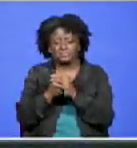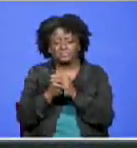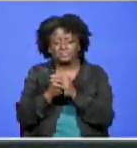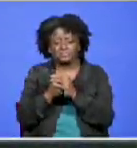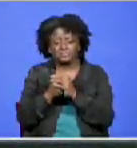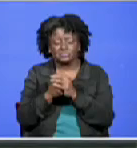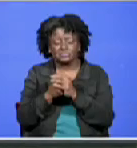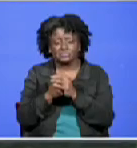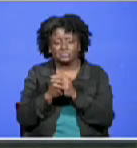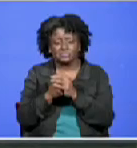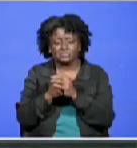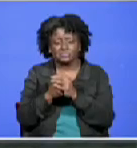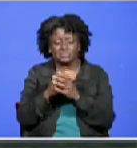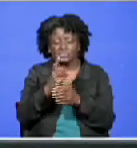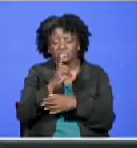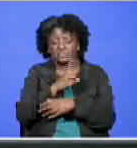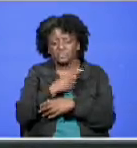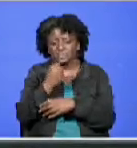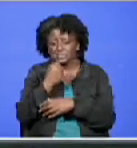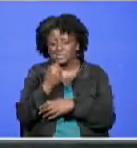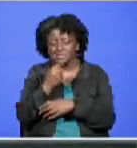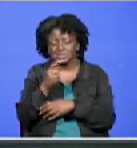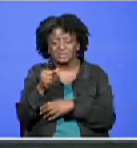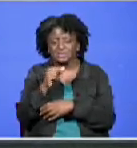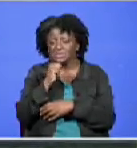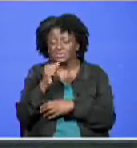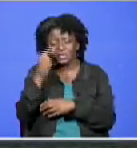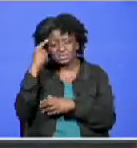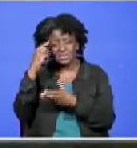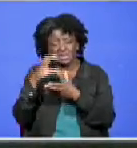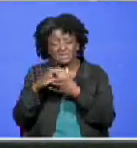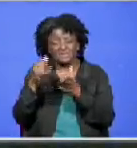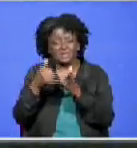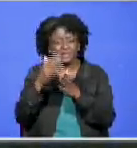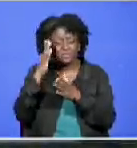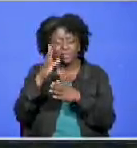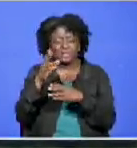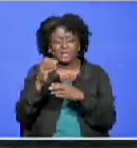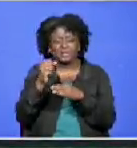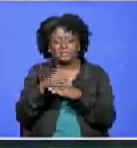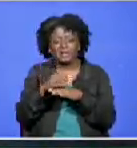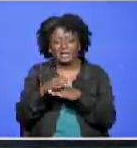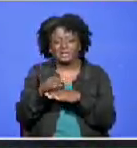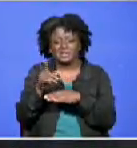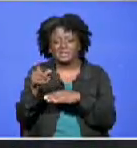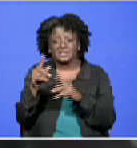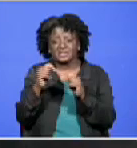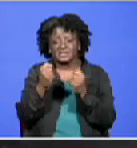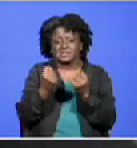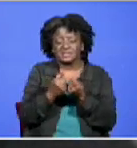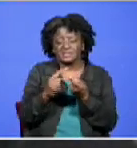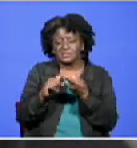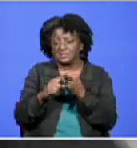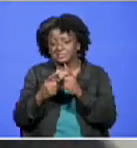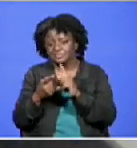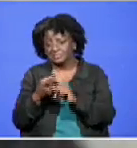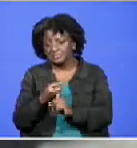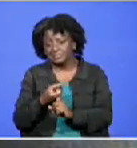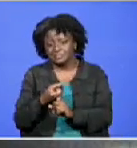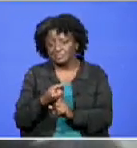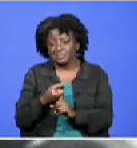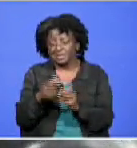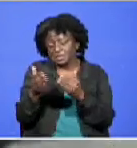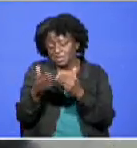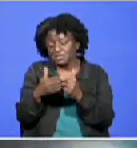the mix, and Dorsett says he doesn't believe it will affect his touches or the team camaraderie. This is a team,